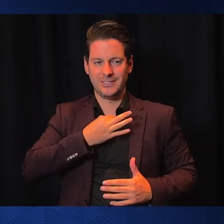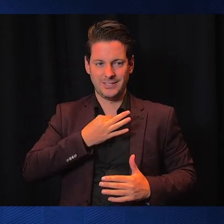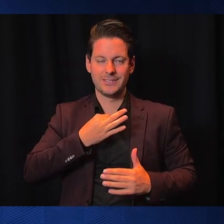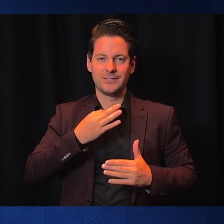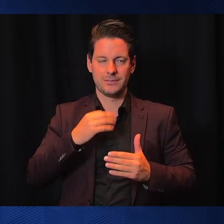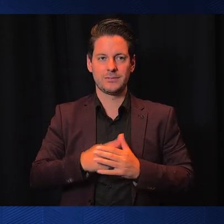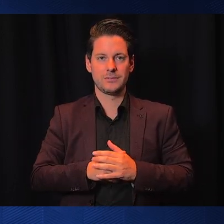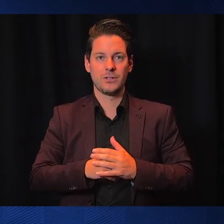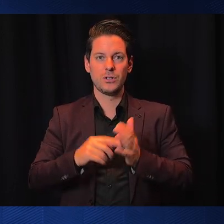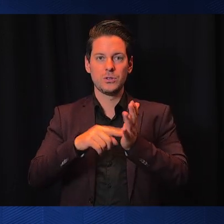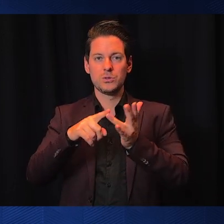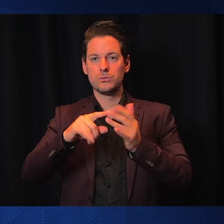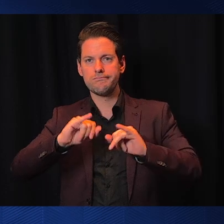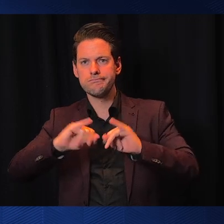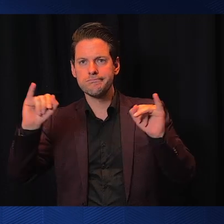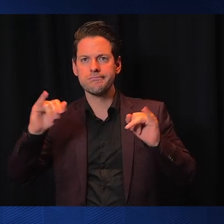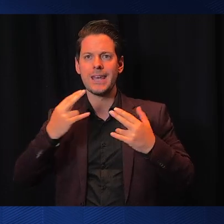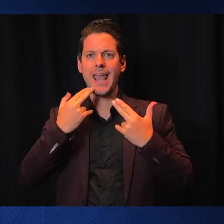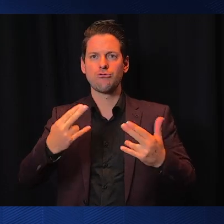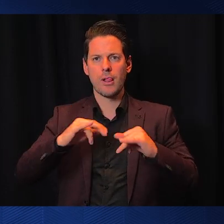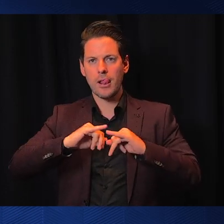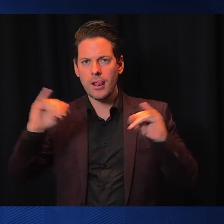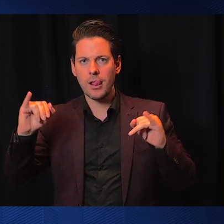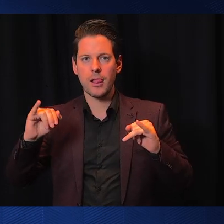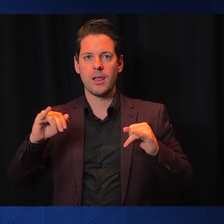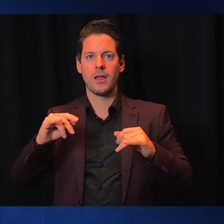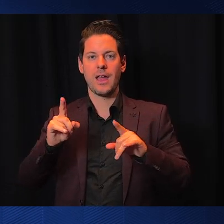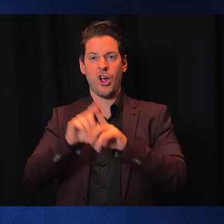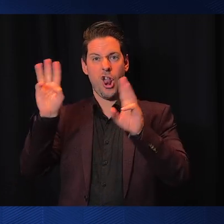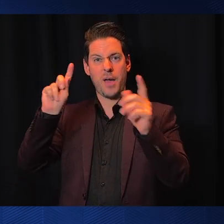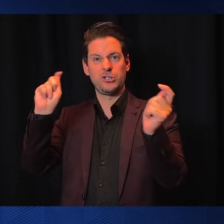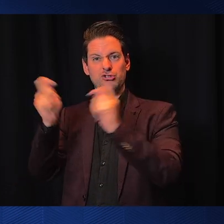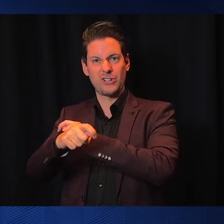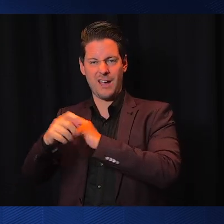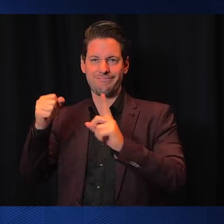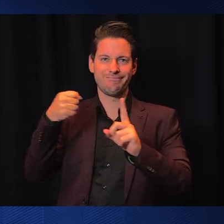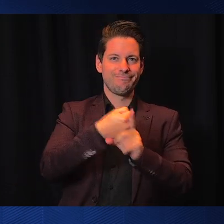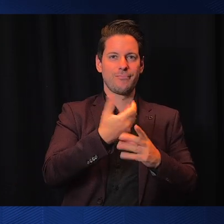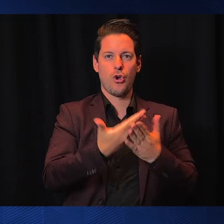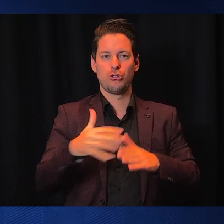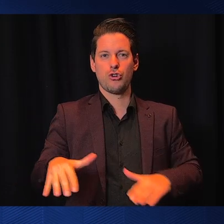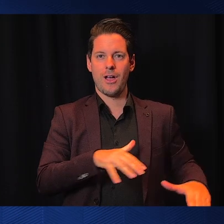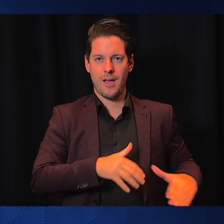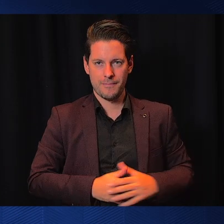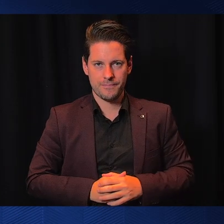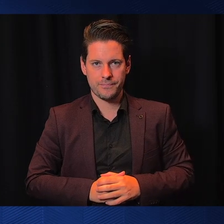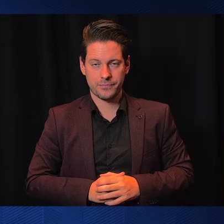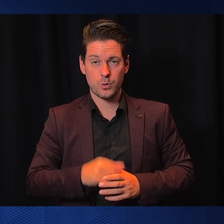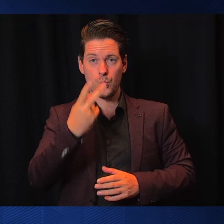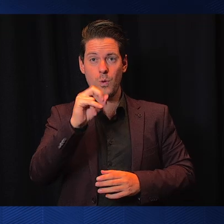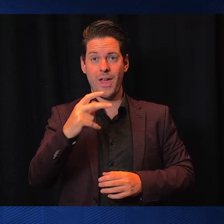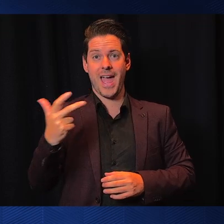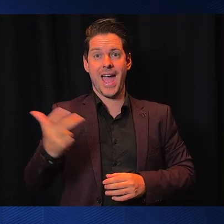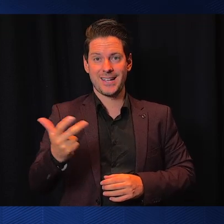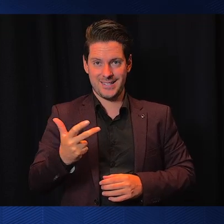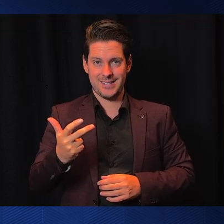exposure to natural hazards and the unfolding effects of climate change. In 2018, we were